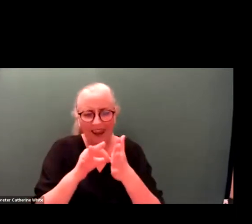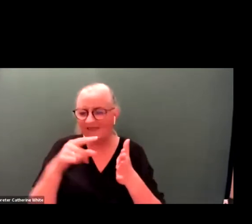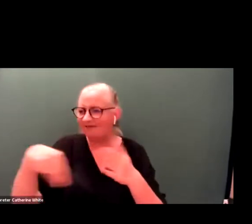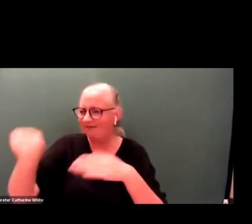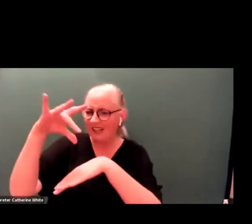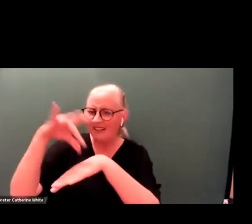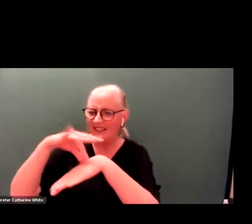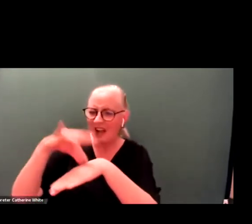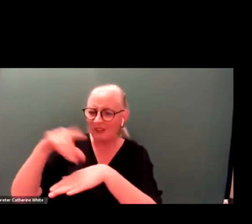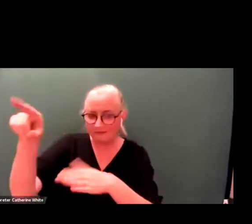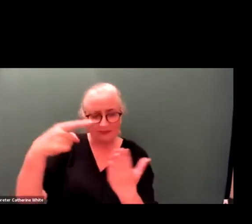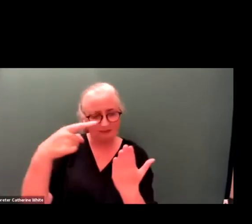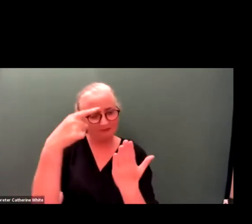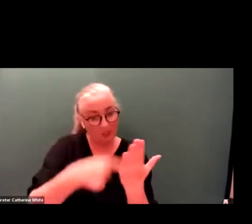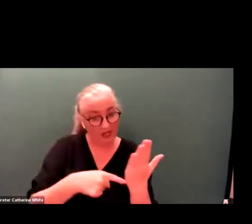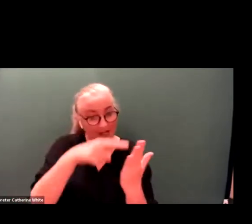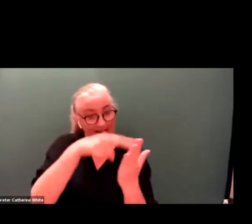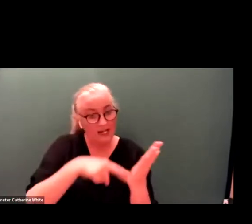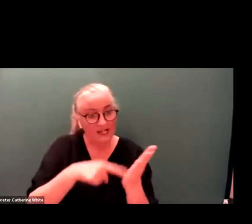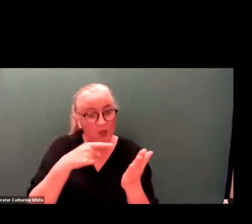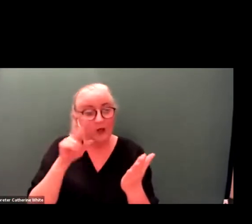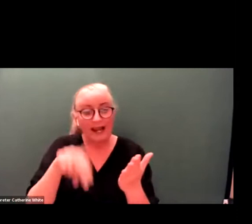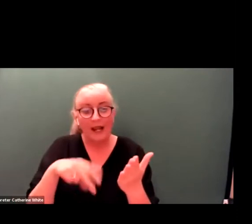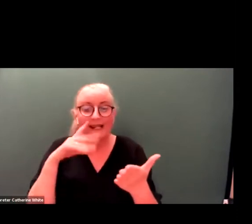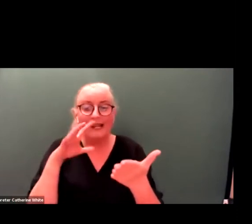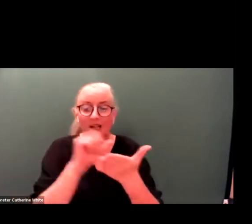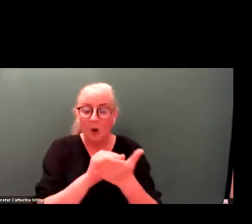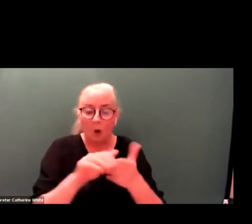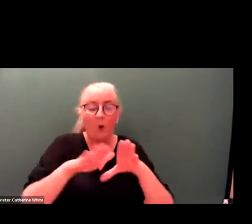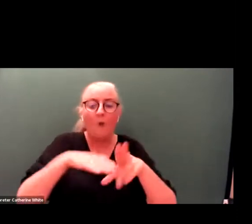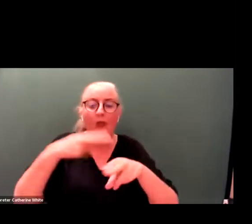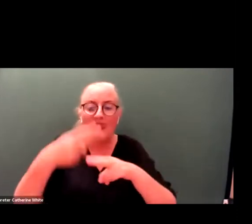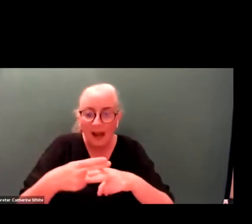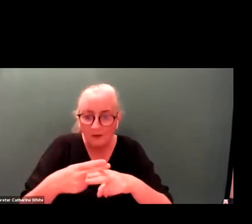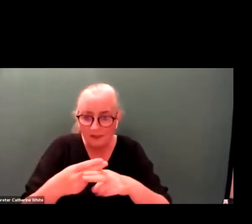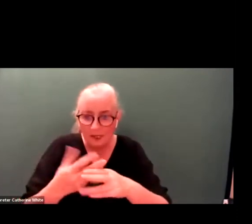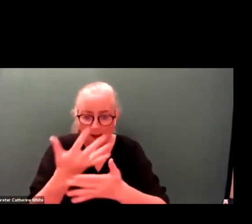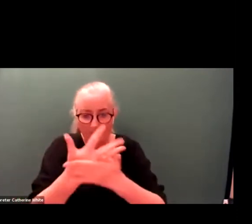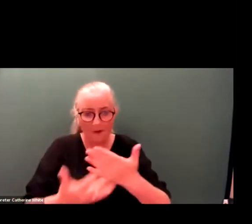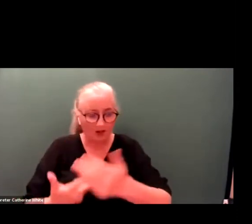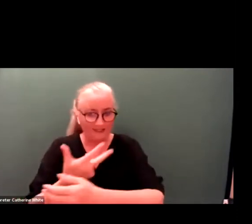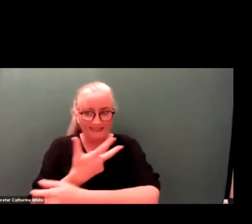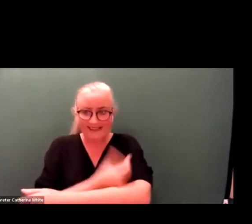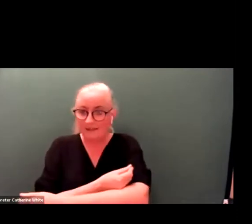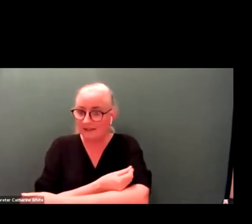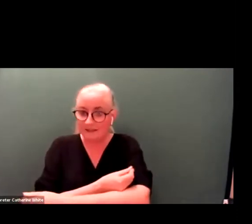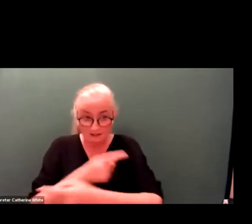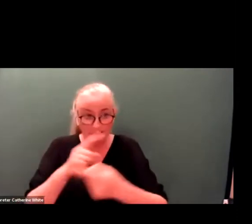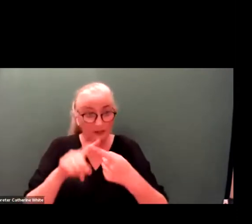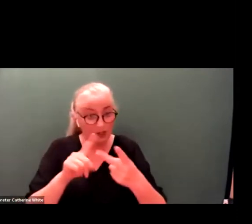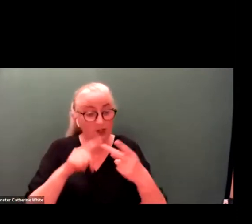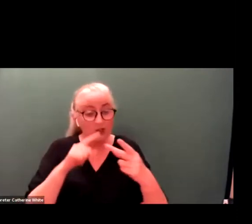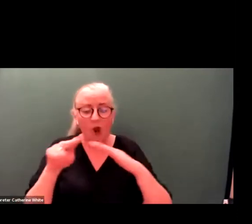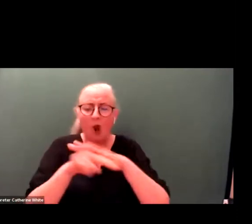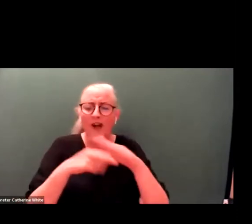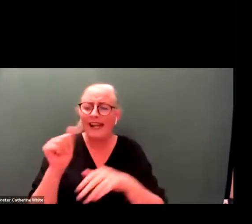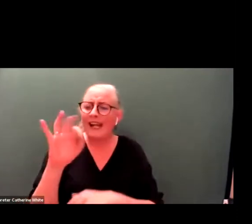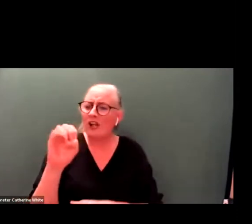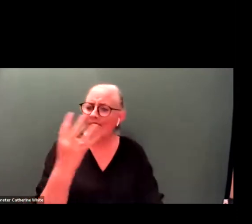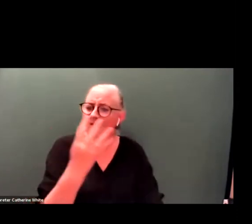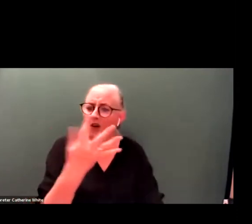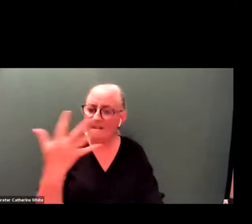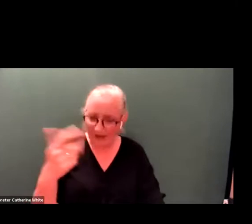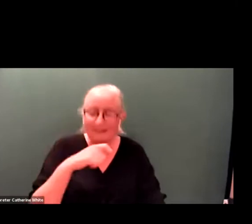operate under, recommend that we diagnose menopause without blood tests and base it on clinical symptoms. In women under 45, the guidelines recommend